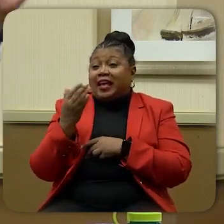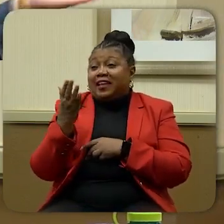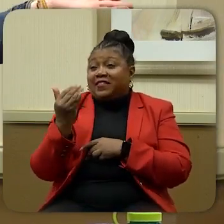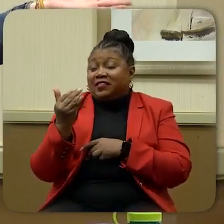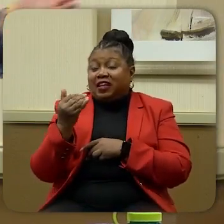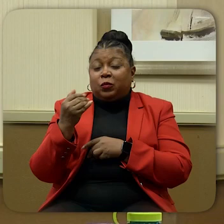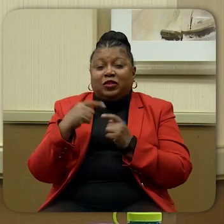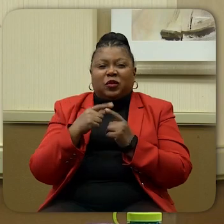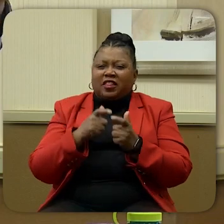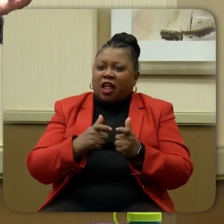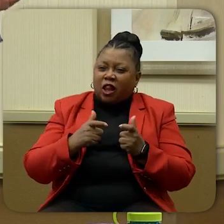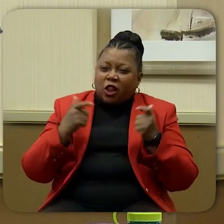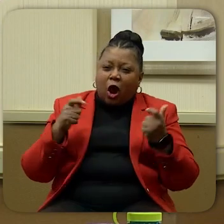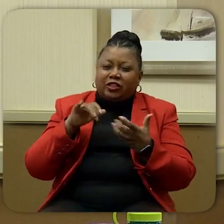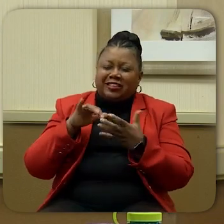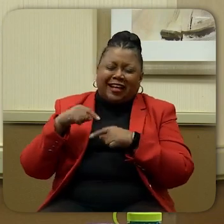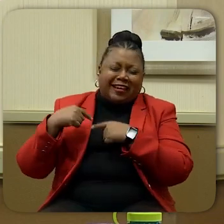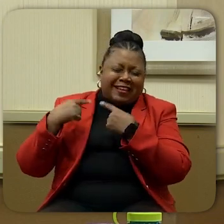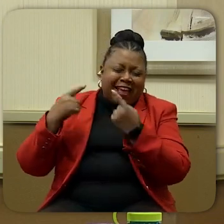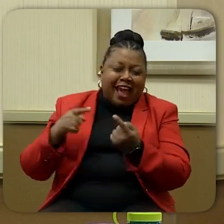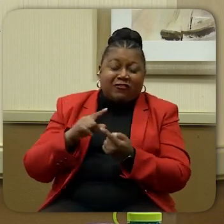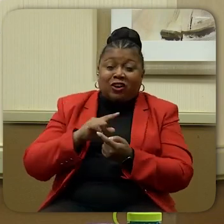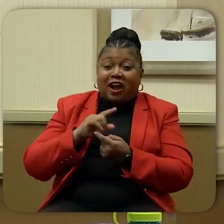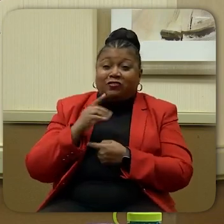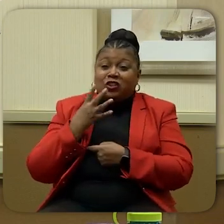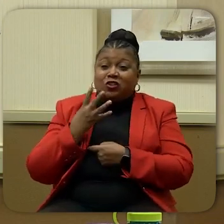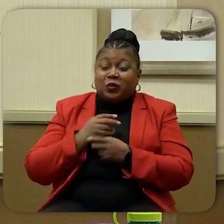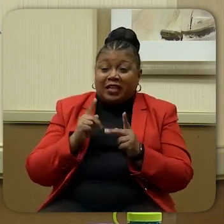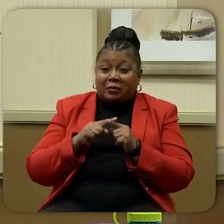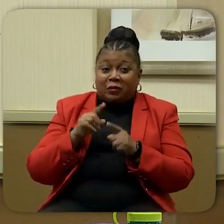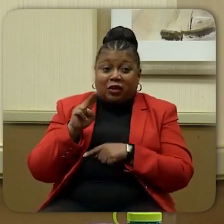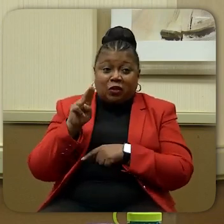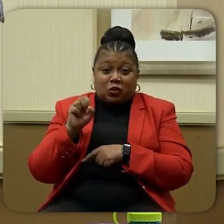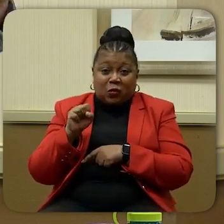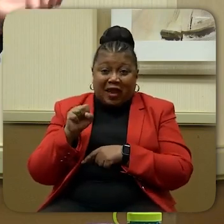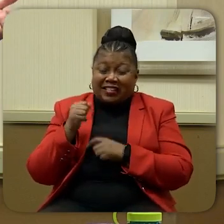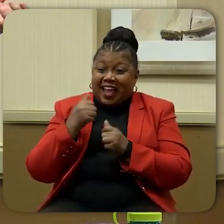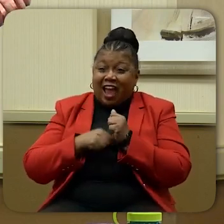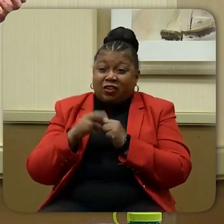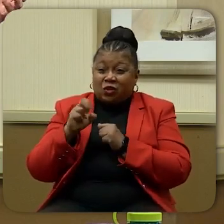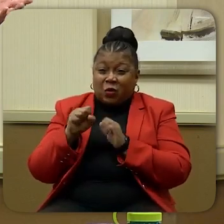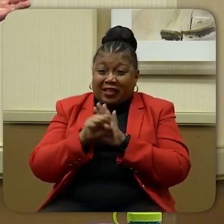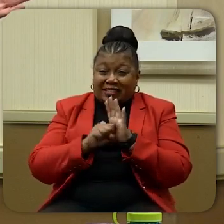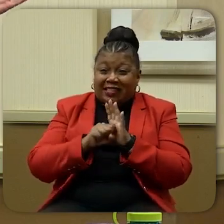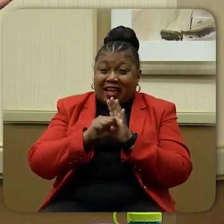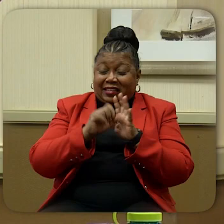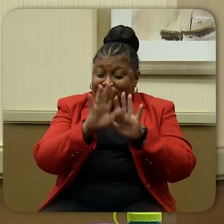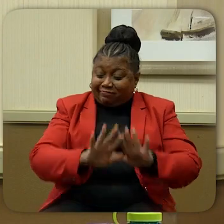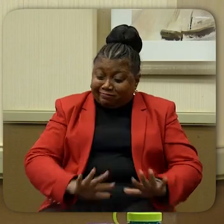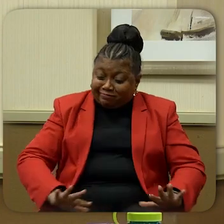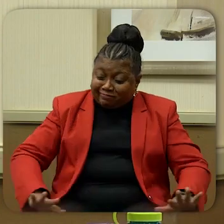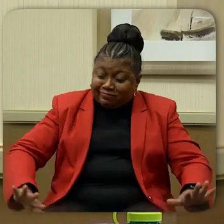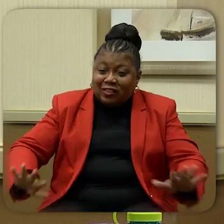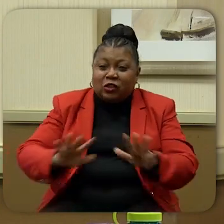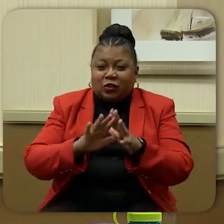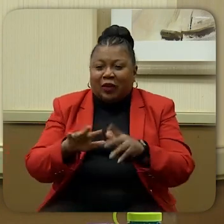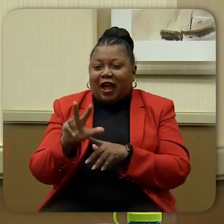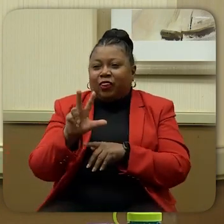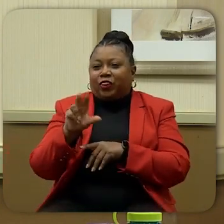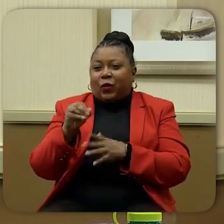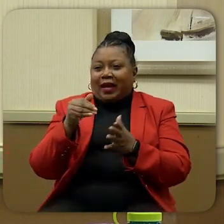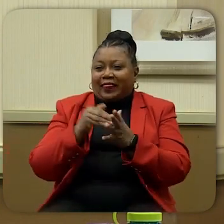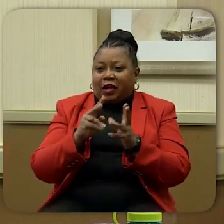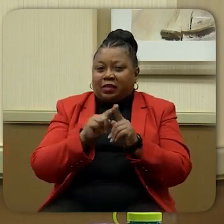2015, we did like the largest study ever of trans people in the US, like every US state and territory. So there were like